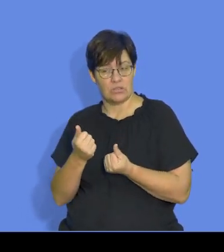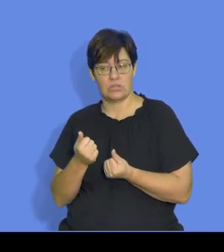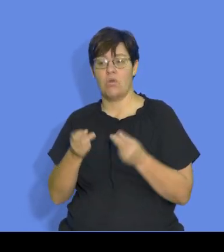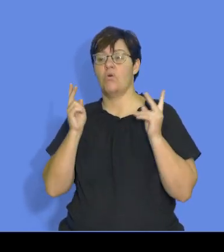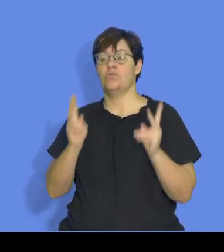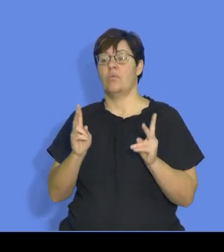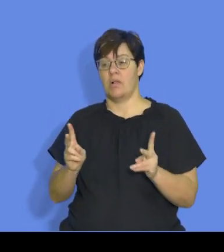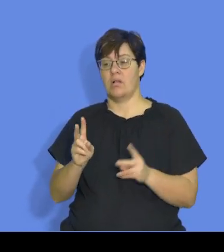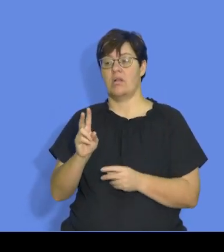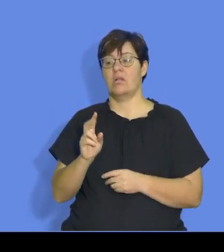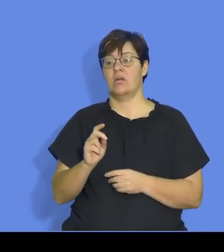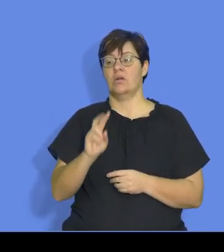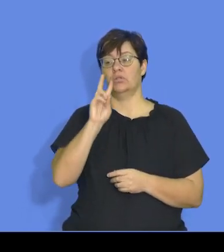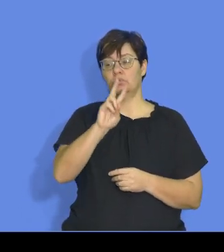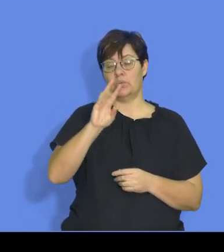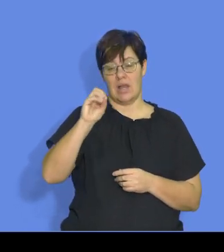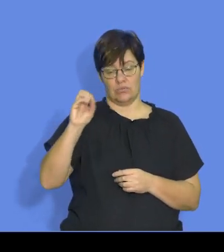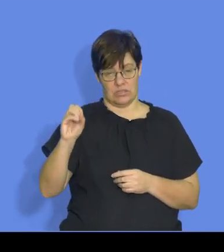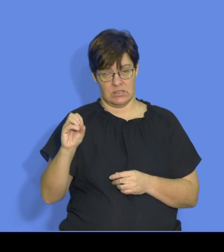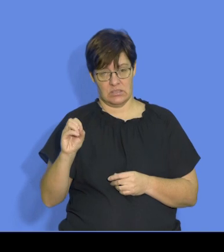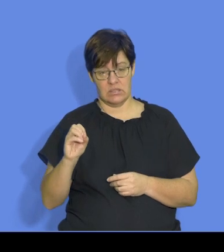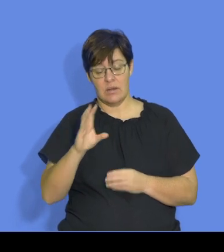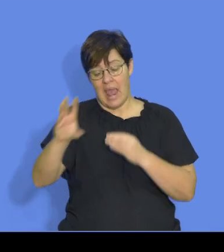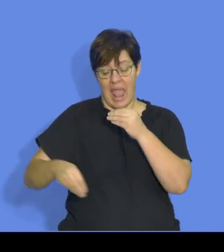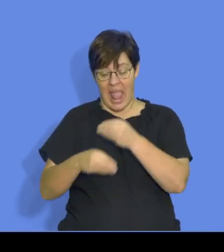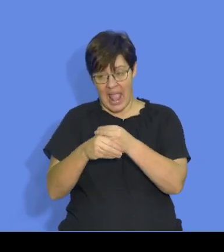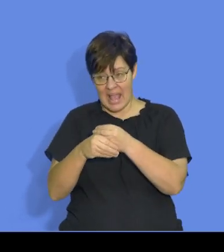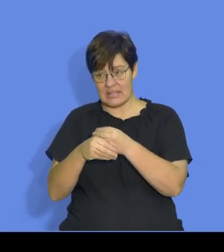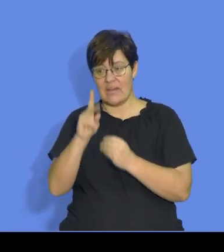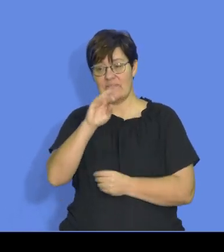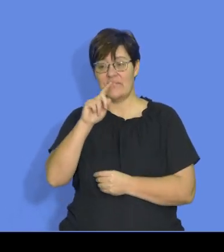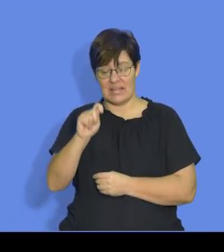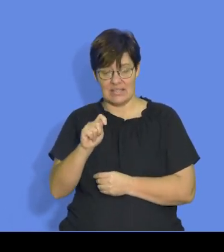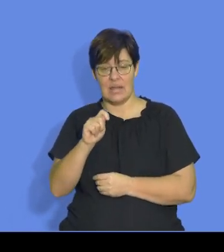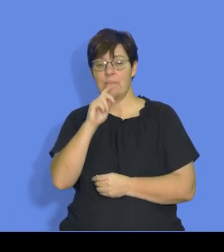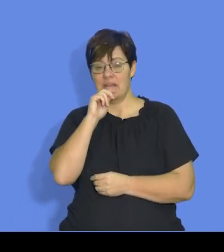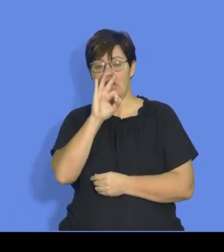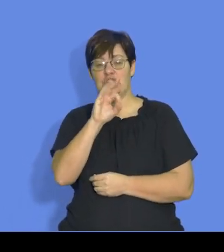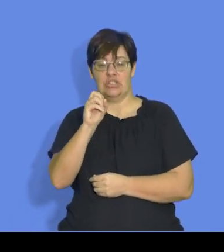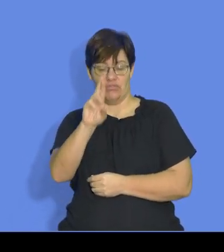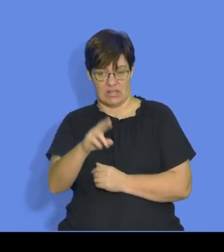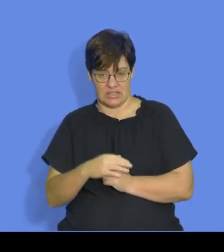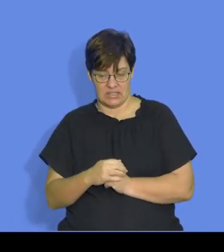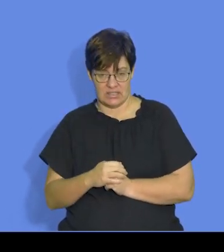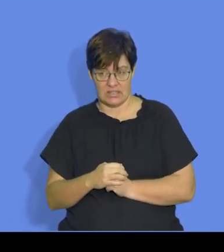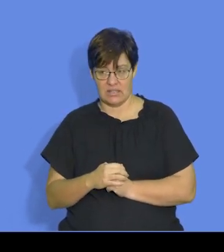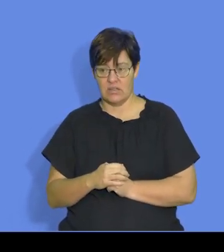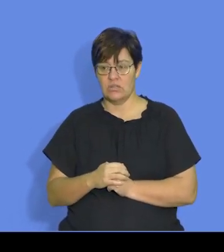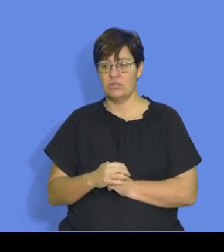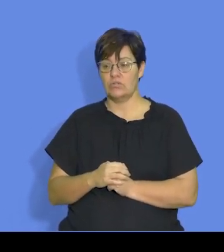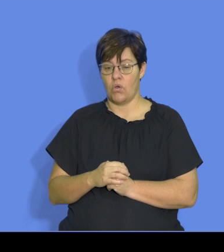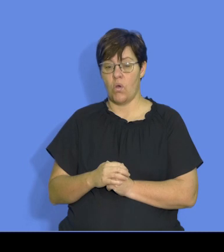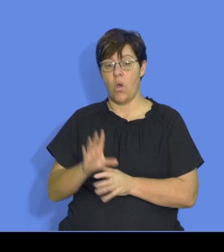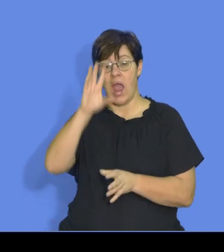price was the 200, the VAT was the 30 Rand, and therefore the inclusive